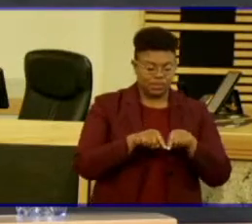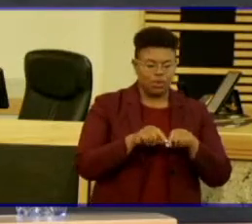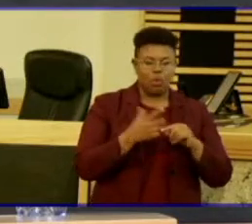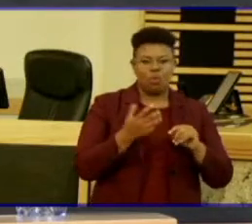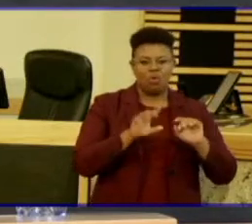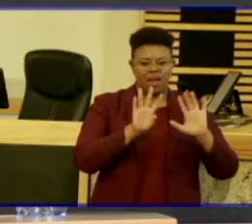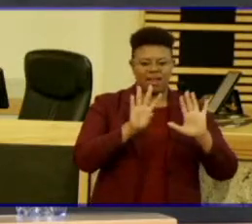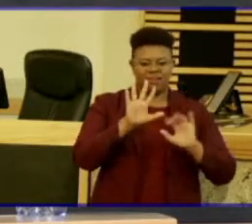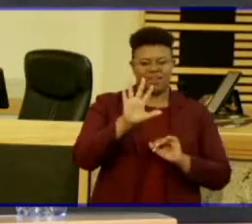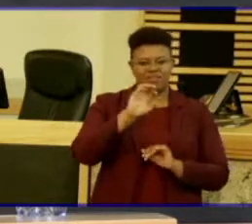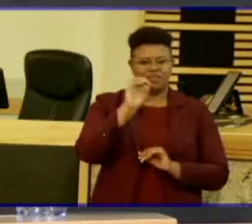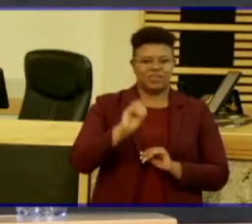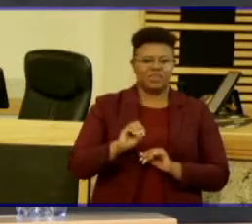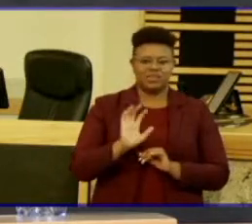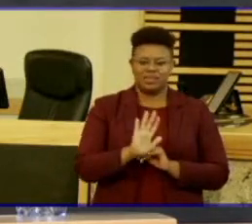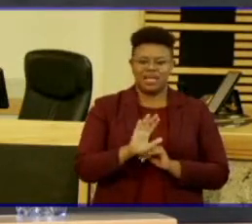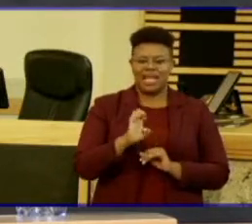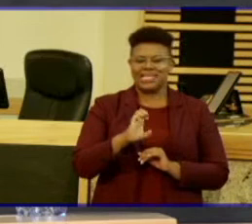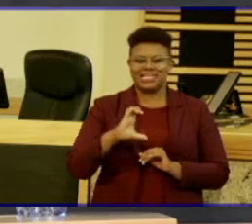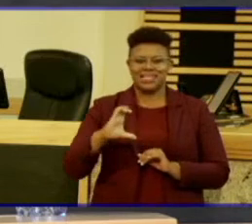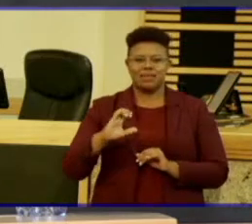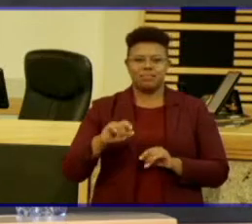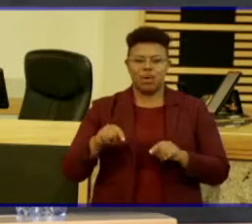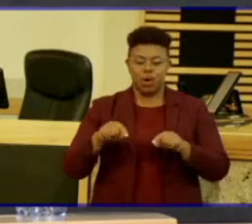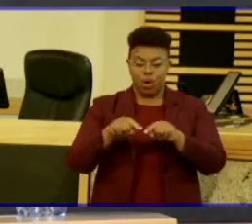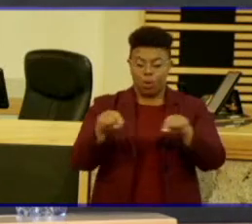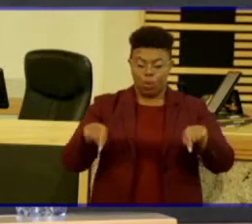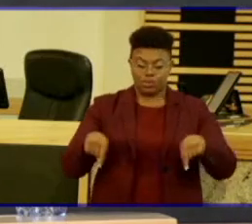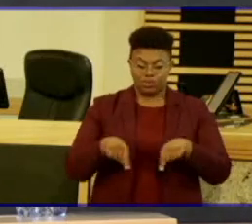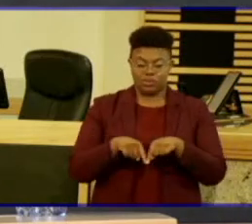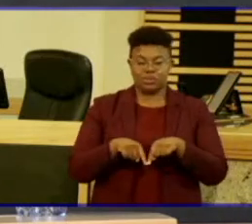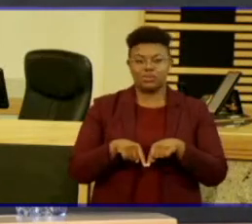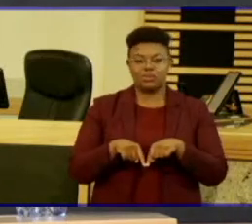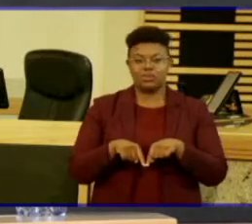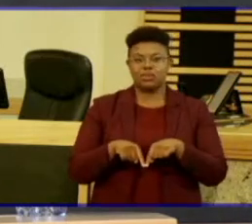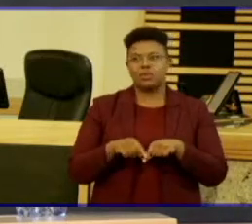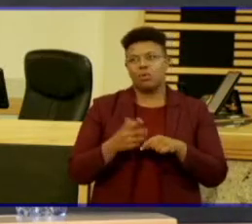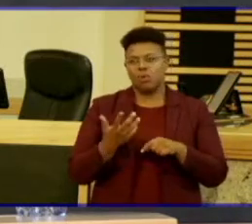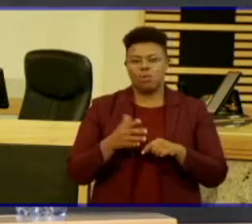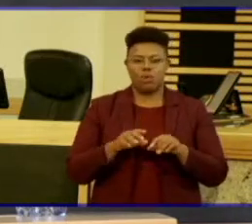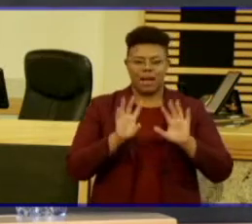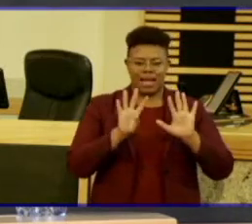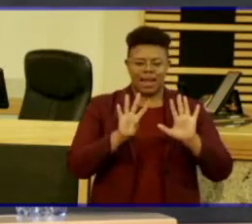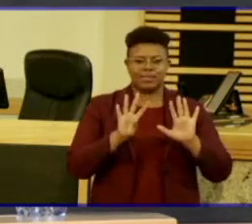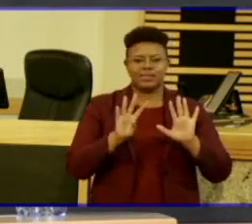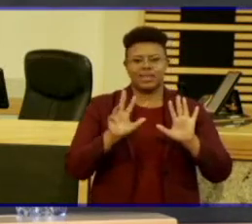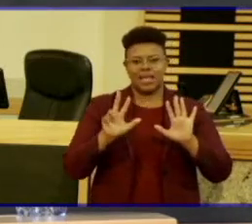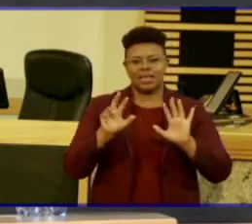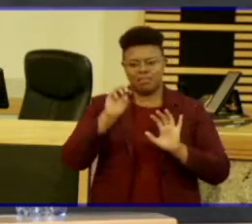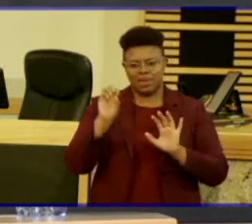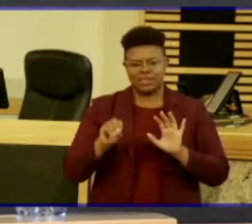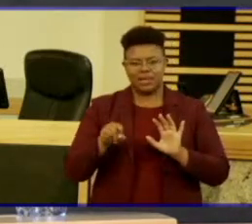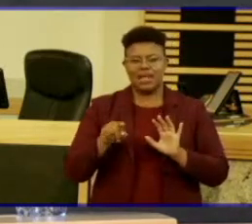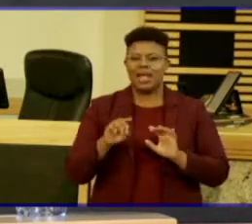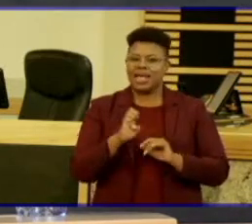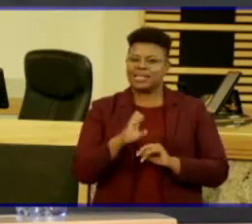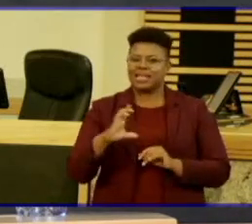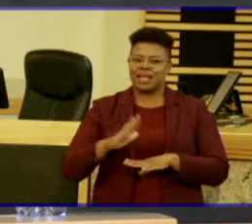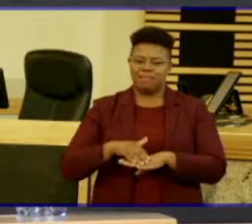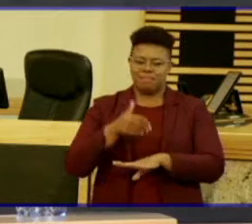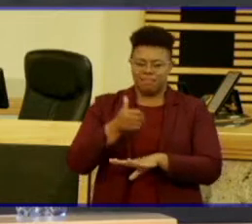were to Eastern Cape awards, 85 awards or 98% were to Eastern Cape based